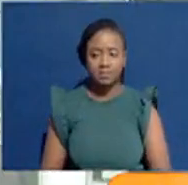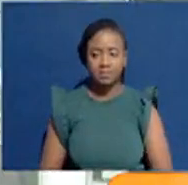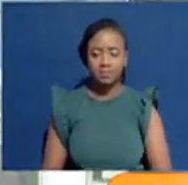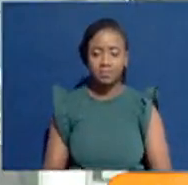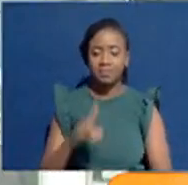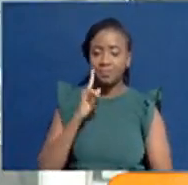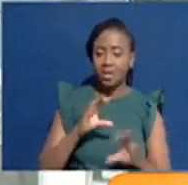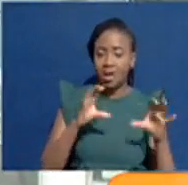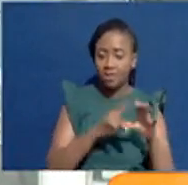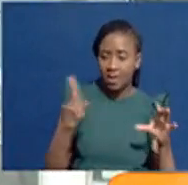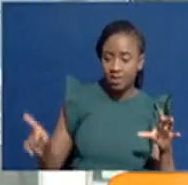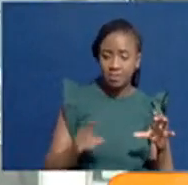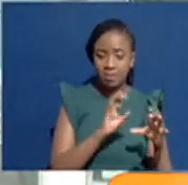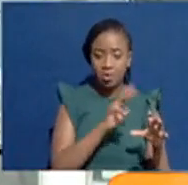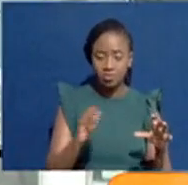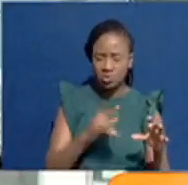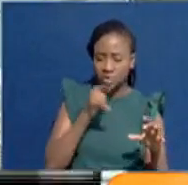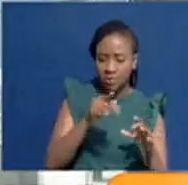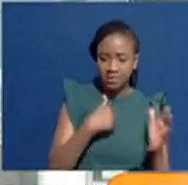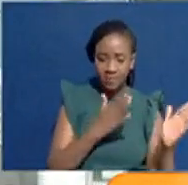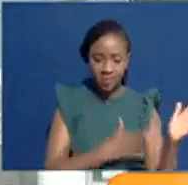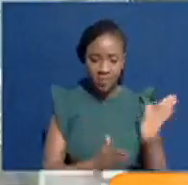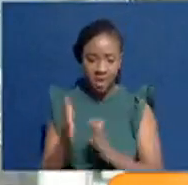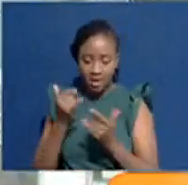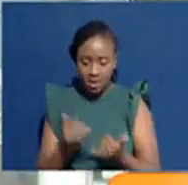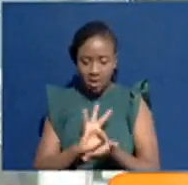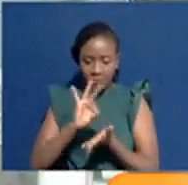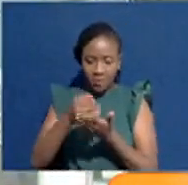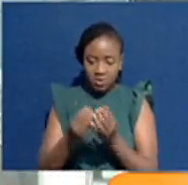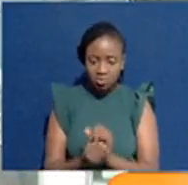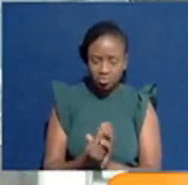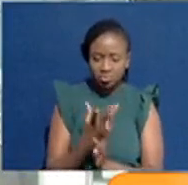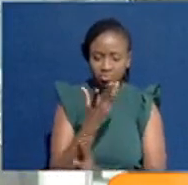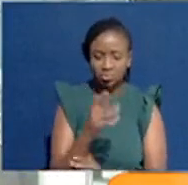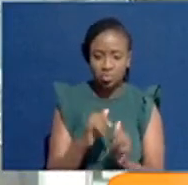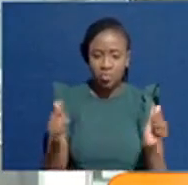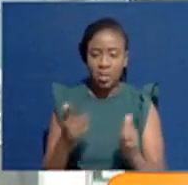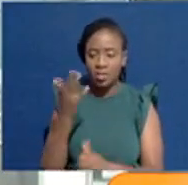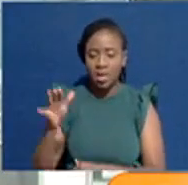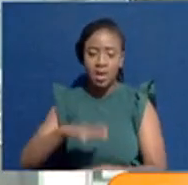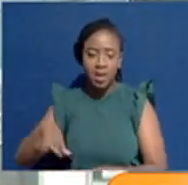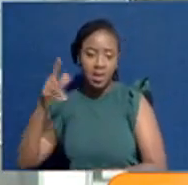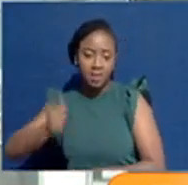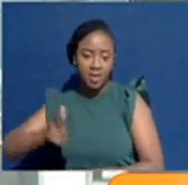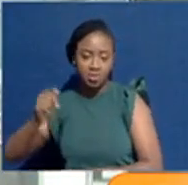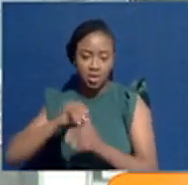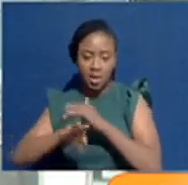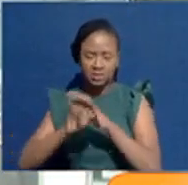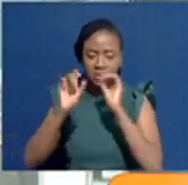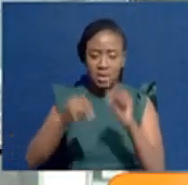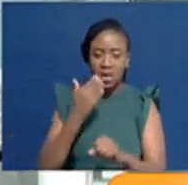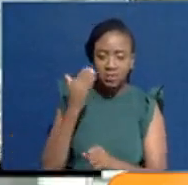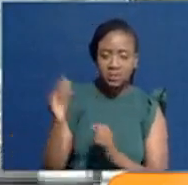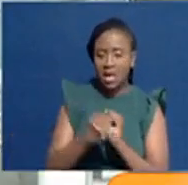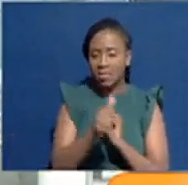Old Mutual Kenya has embarked on a plan to grow its current funds under management in the pension space. Denis Otieno has the details of these